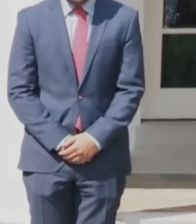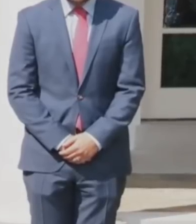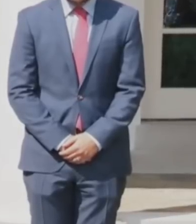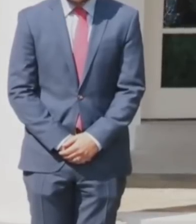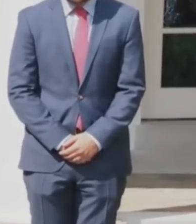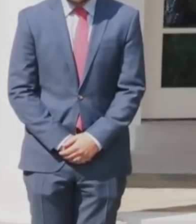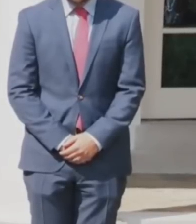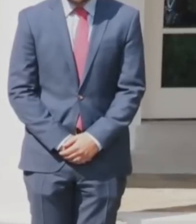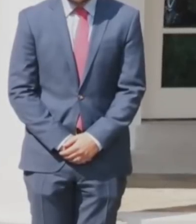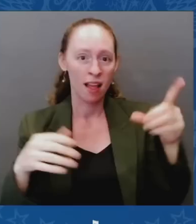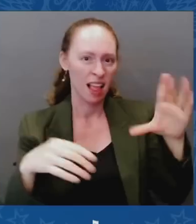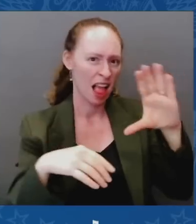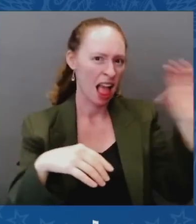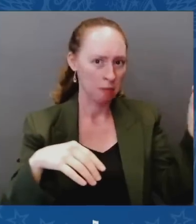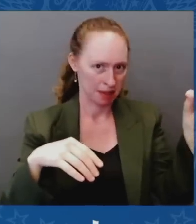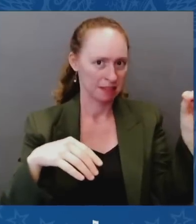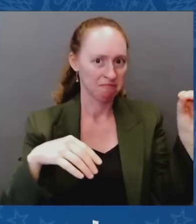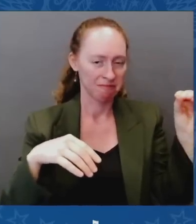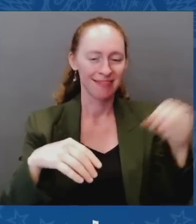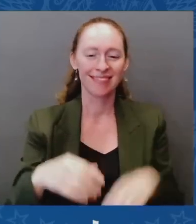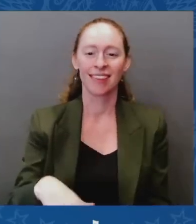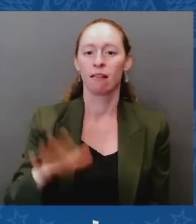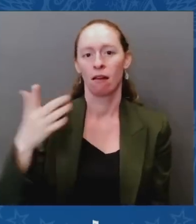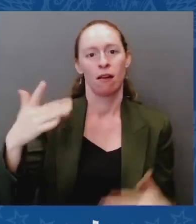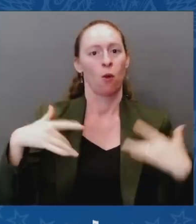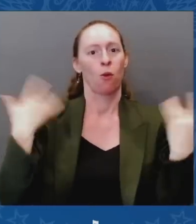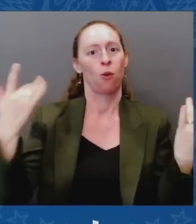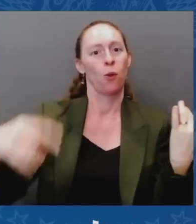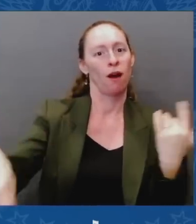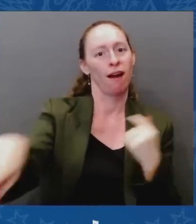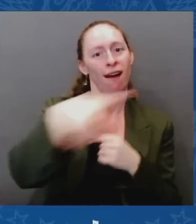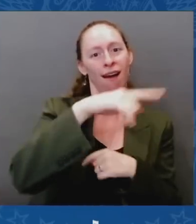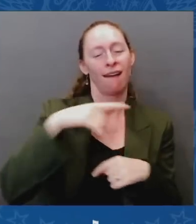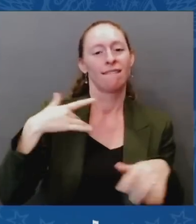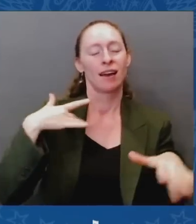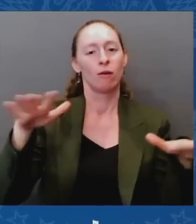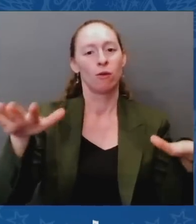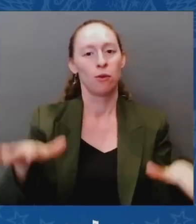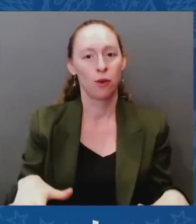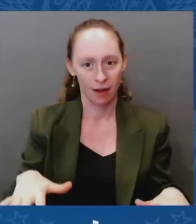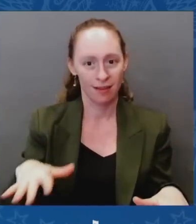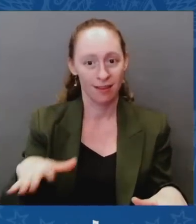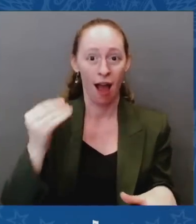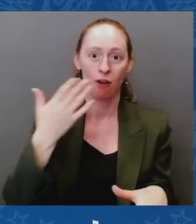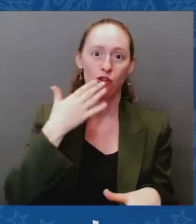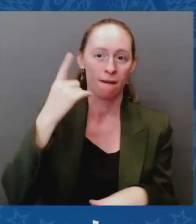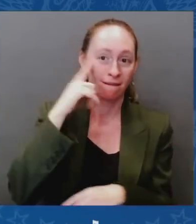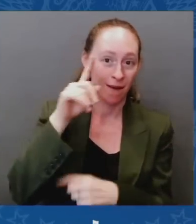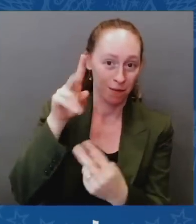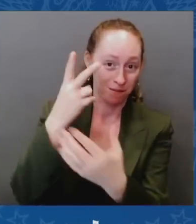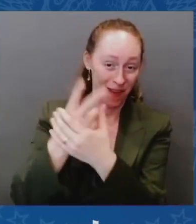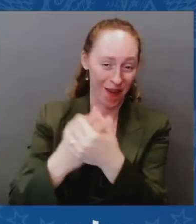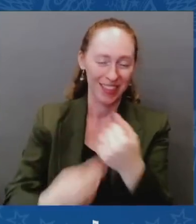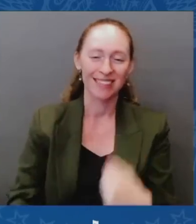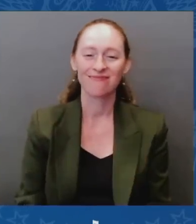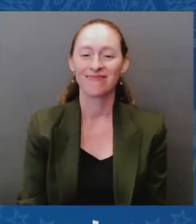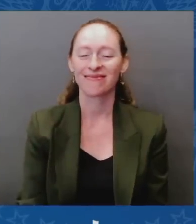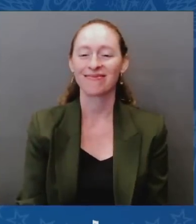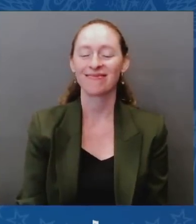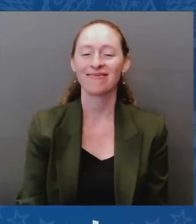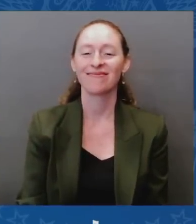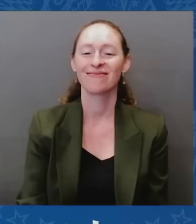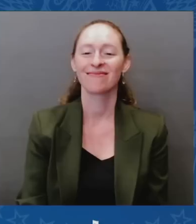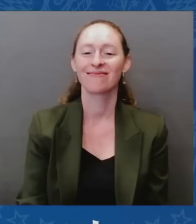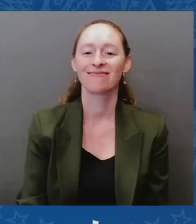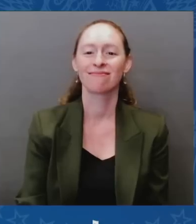they have not voted on this. I want to thank the lead negotiators from the labor movement, the Brotherhood of Locomotive